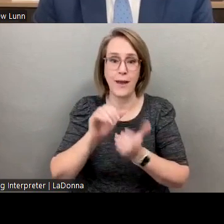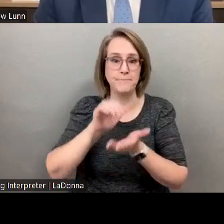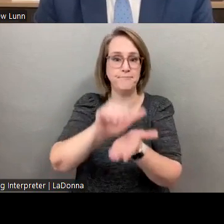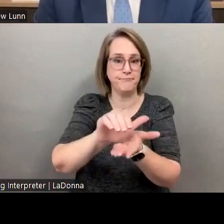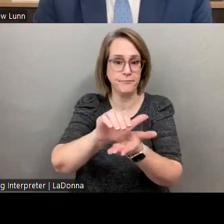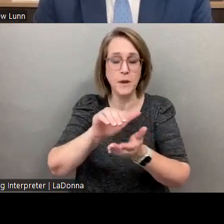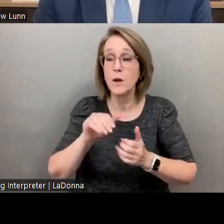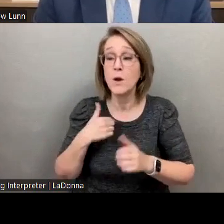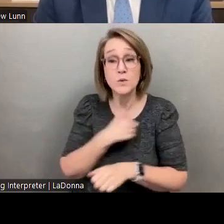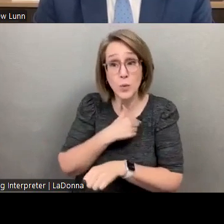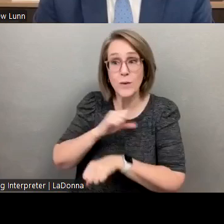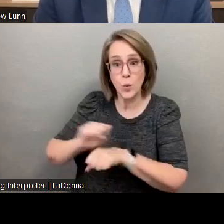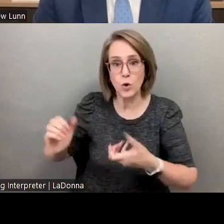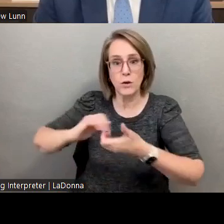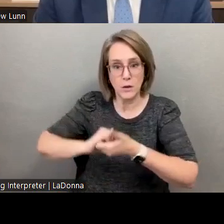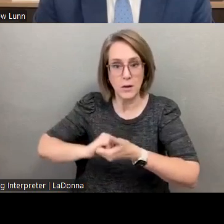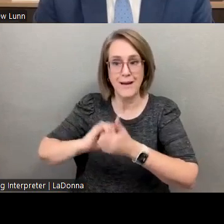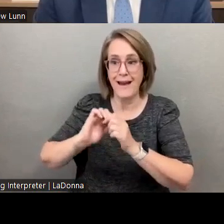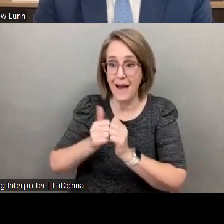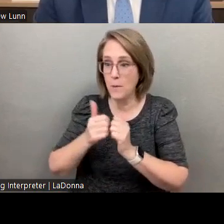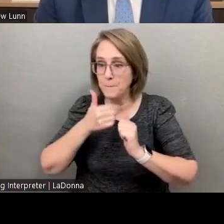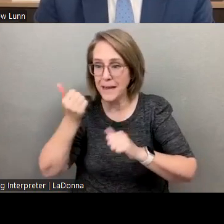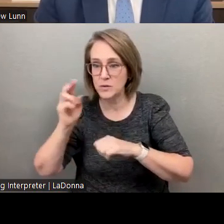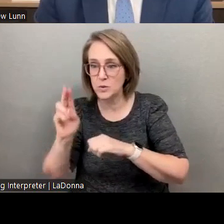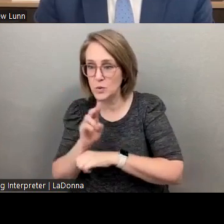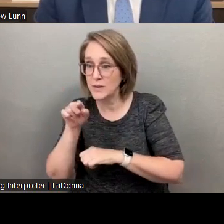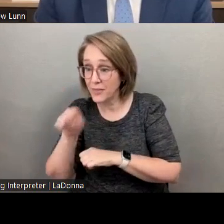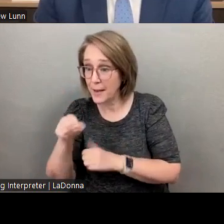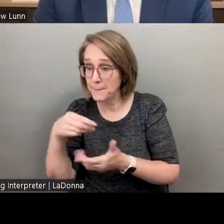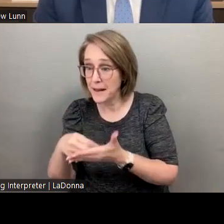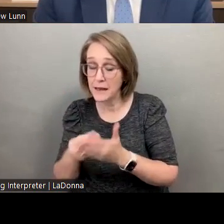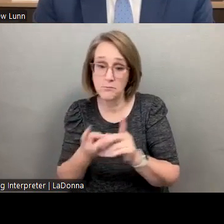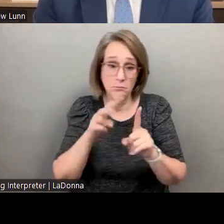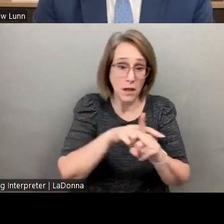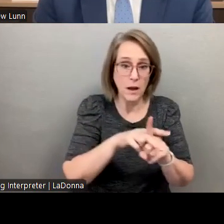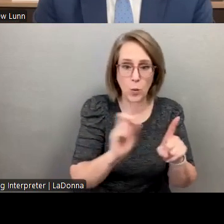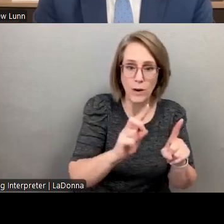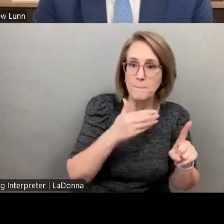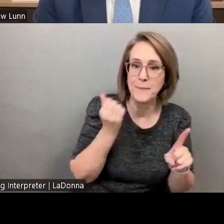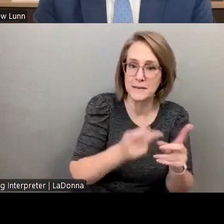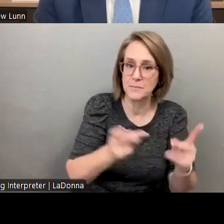so working with our partners across the state to better prioritize certain awards to certain programs is something that I think SAAs are really good